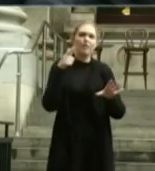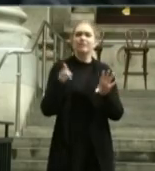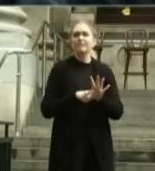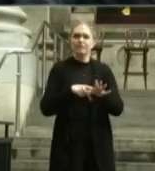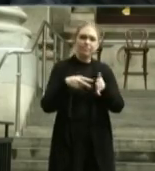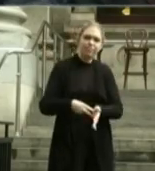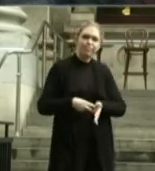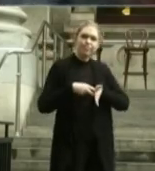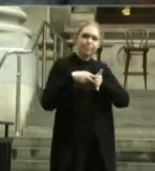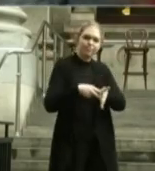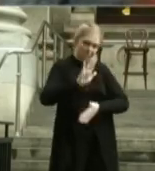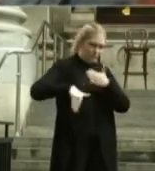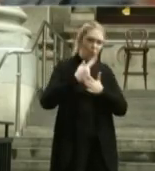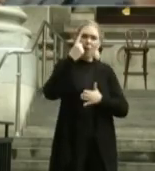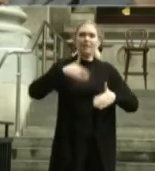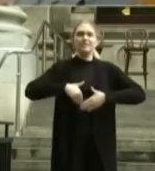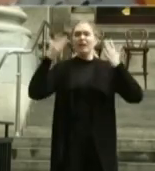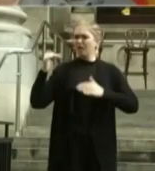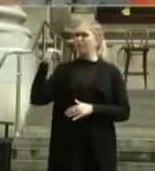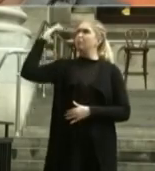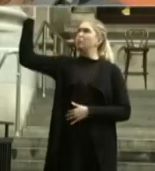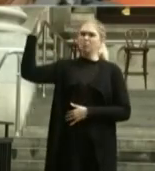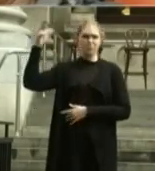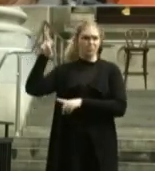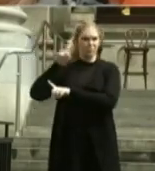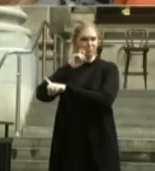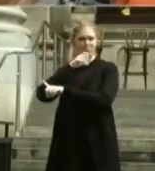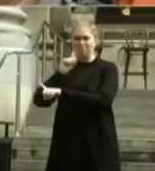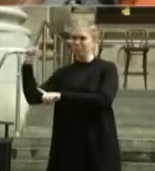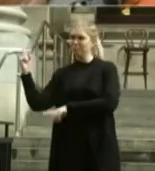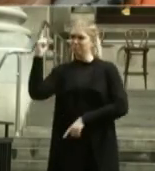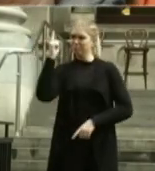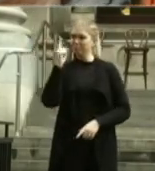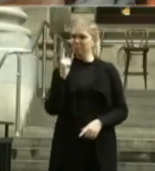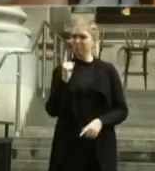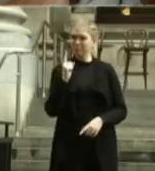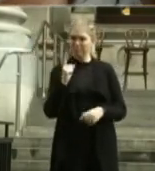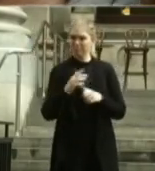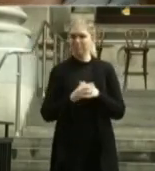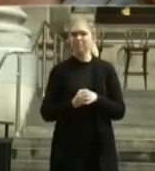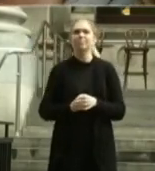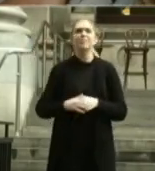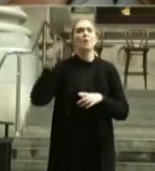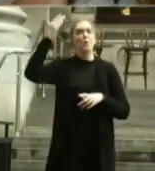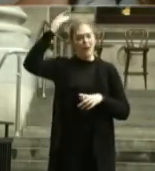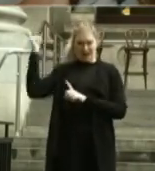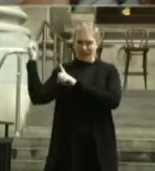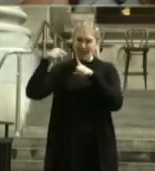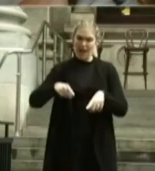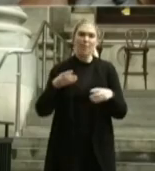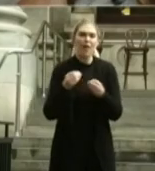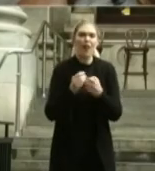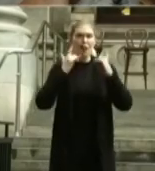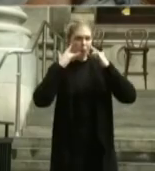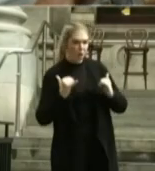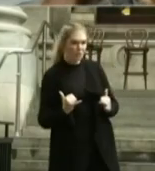waiting, to one day a tall stranger appeared in the land. He came with his lawyers, and